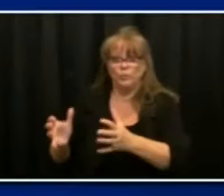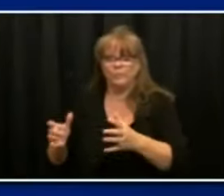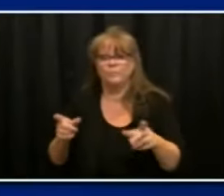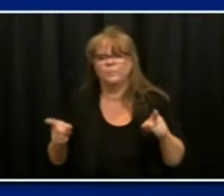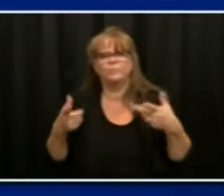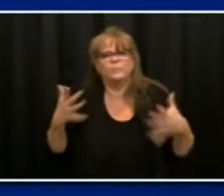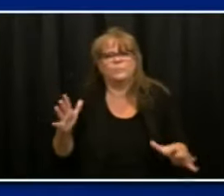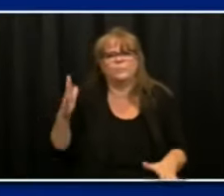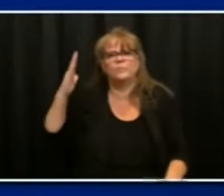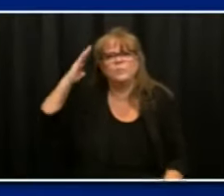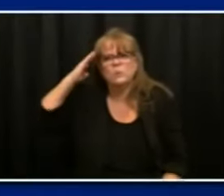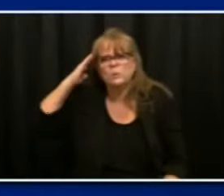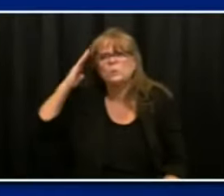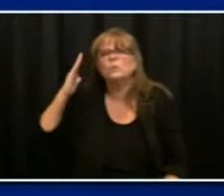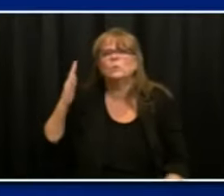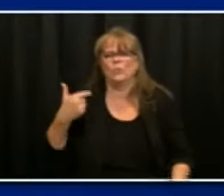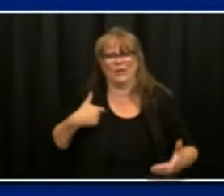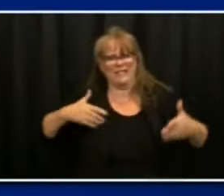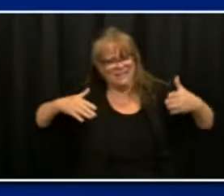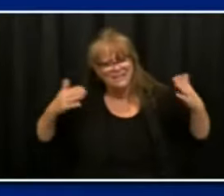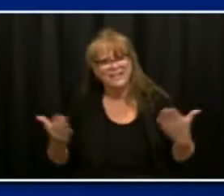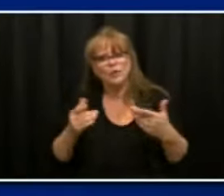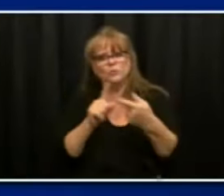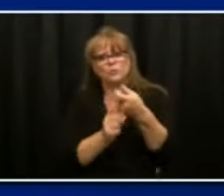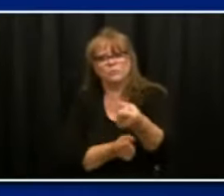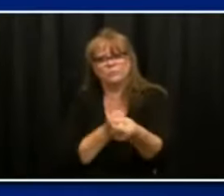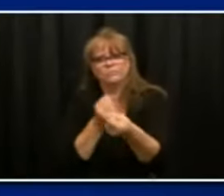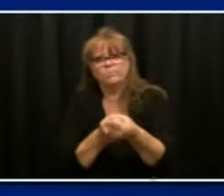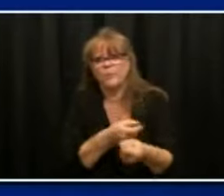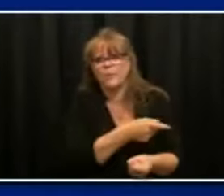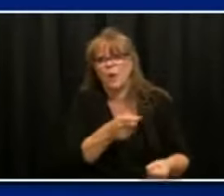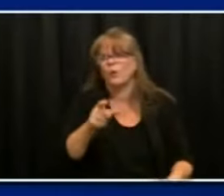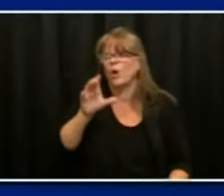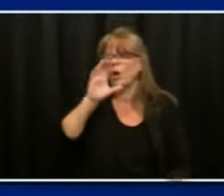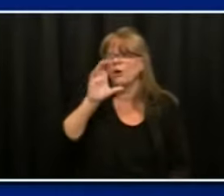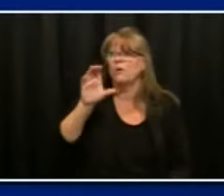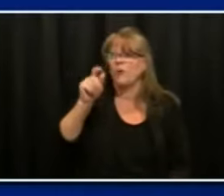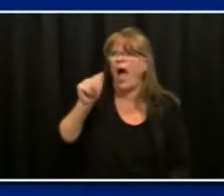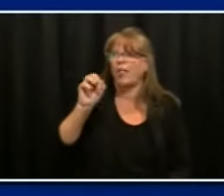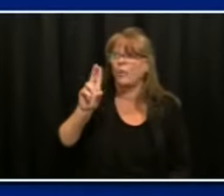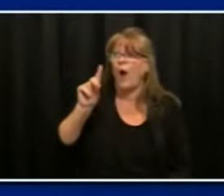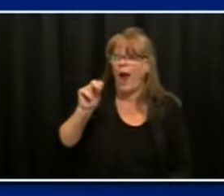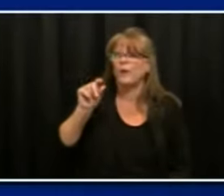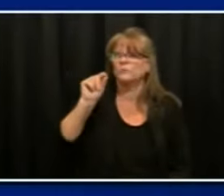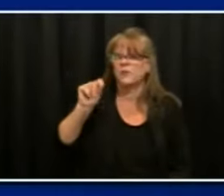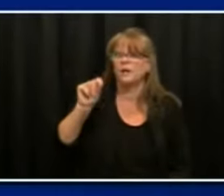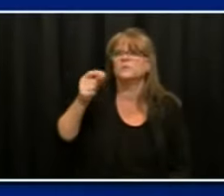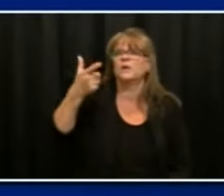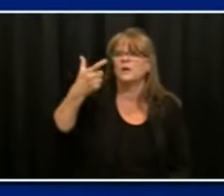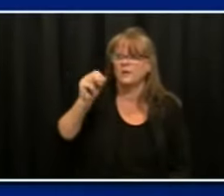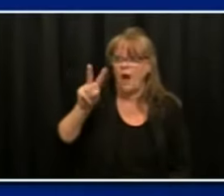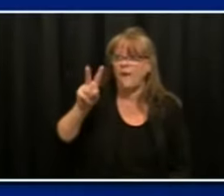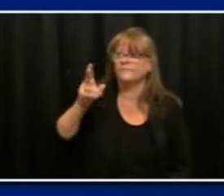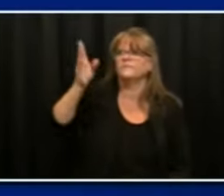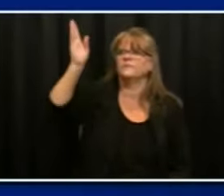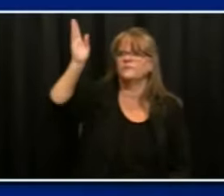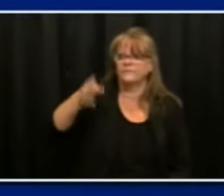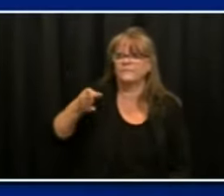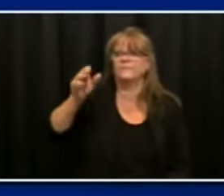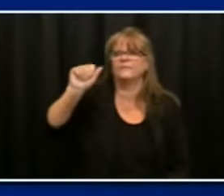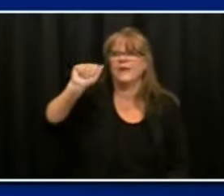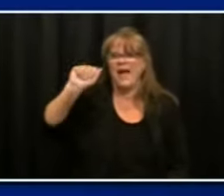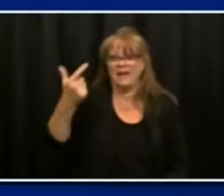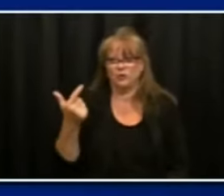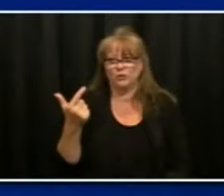colorado.gov/ag. Now is a moment to do all we can to continue stepping up for agriculture, to strengthen